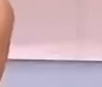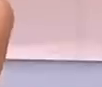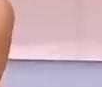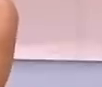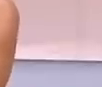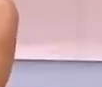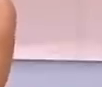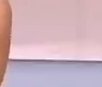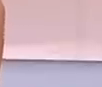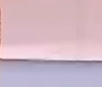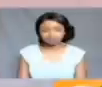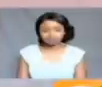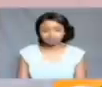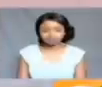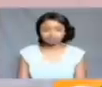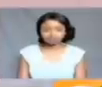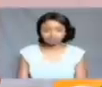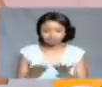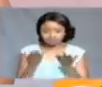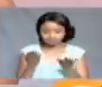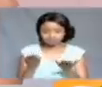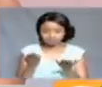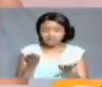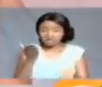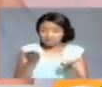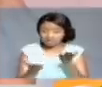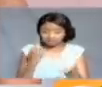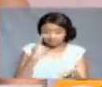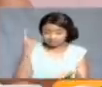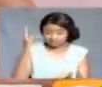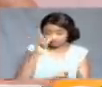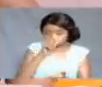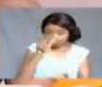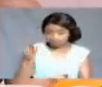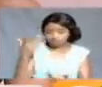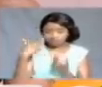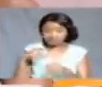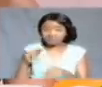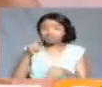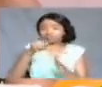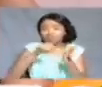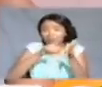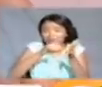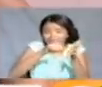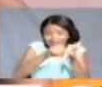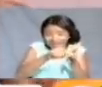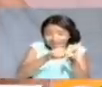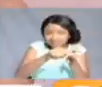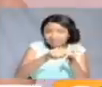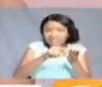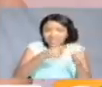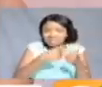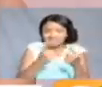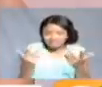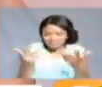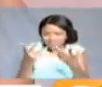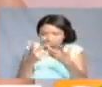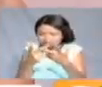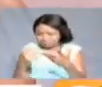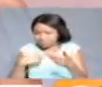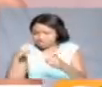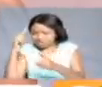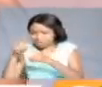like, you get close to a brand that suits what your thing is. So then you marry the two